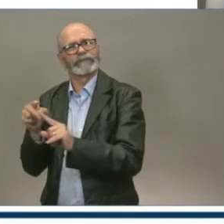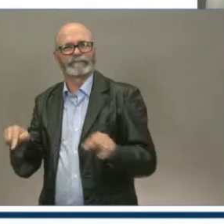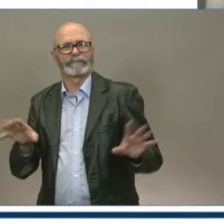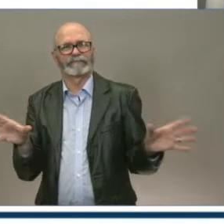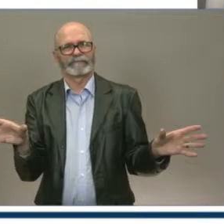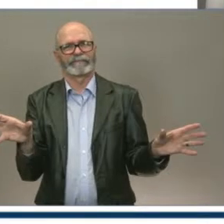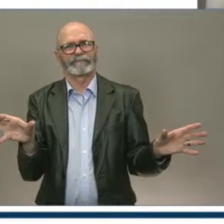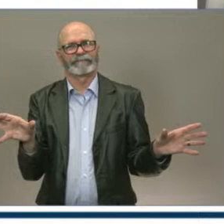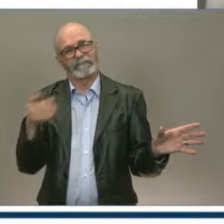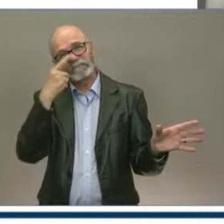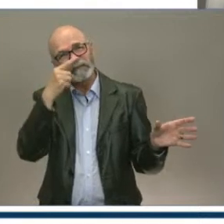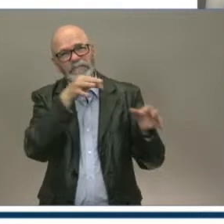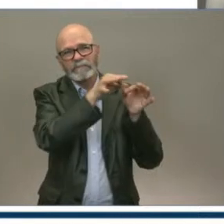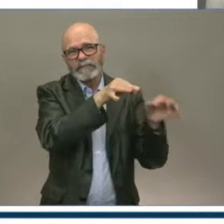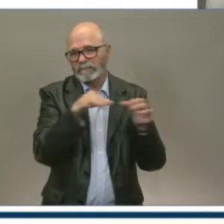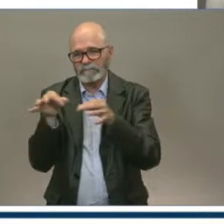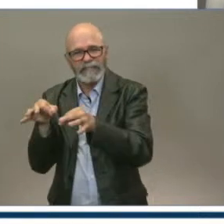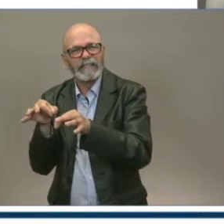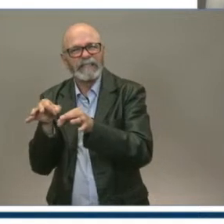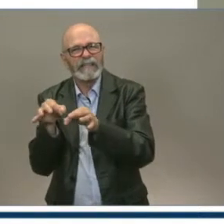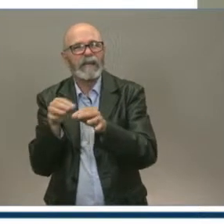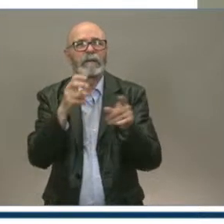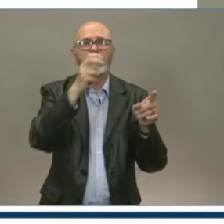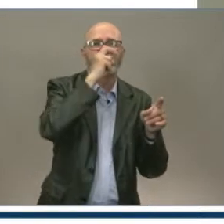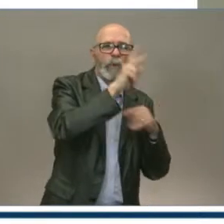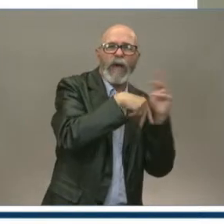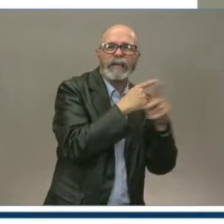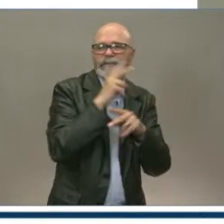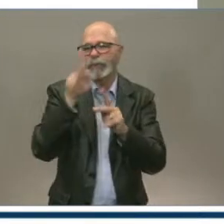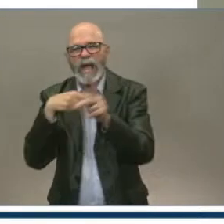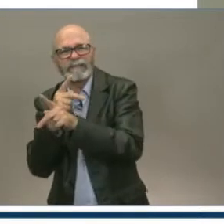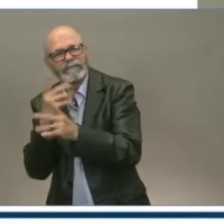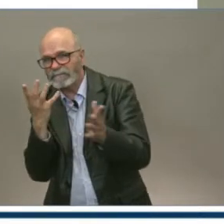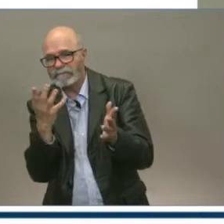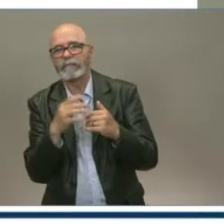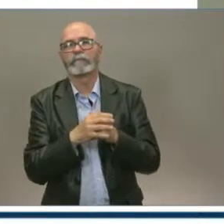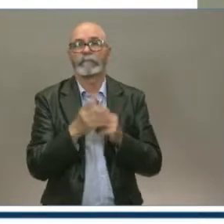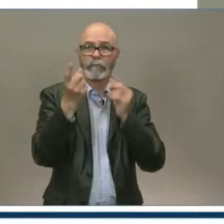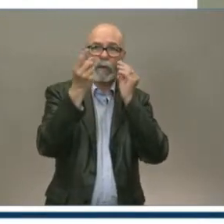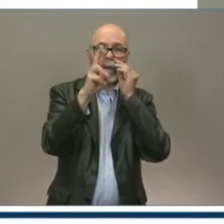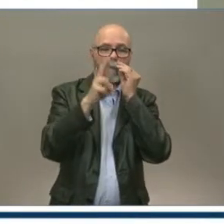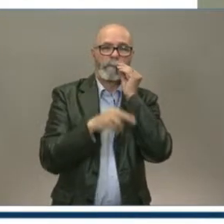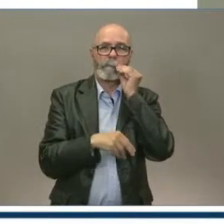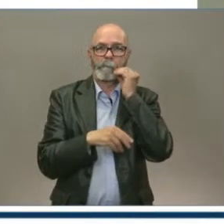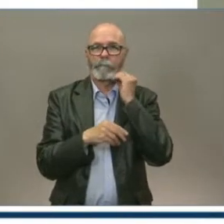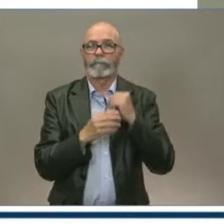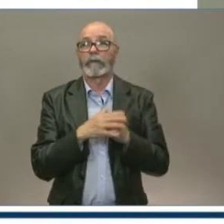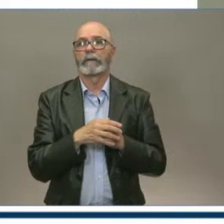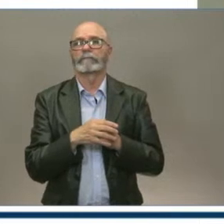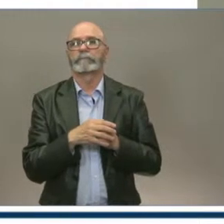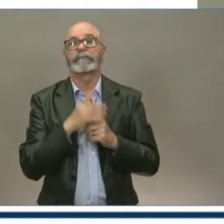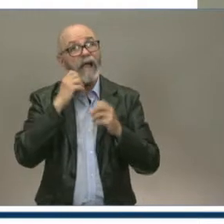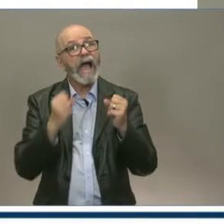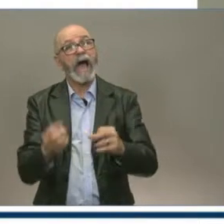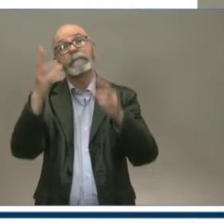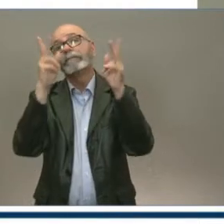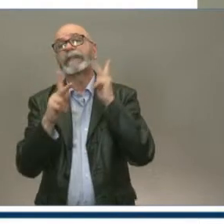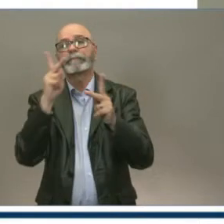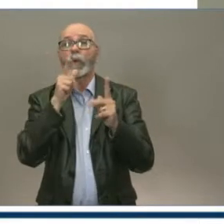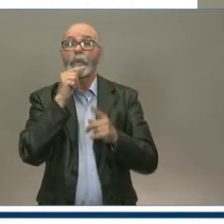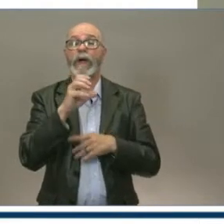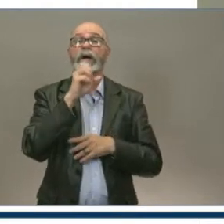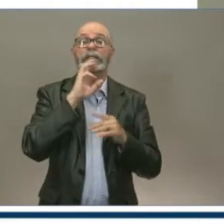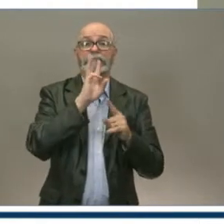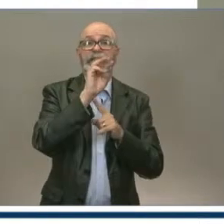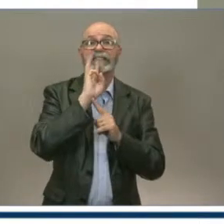and restrictions? So your first answer, I should know the number. I don't have that number off the top of my head. If you Google census data, you